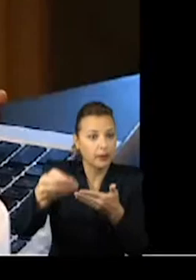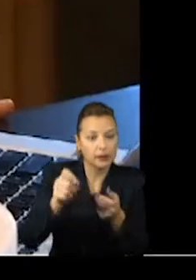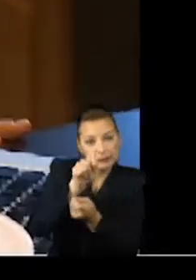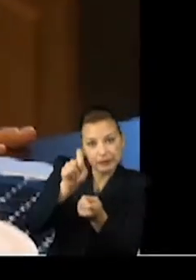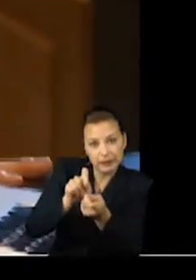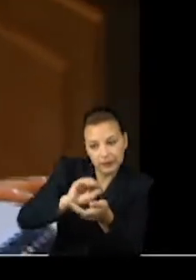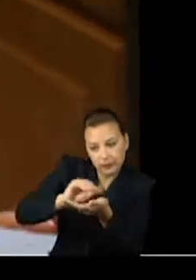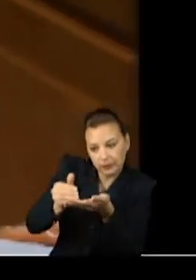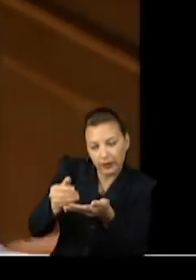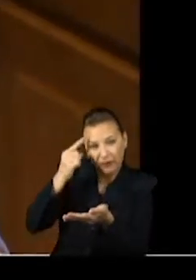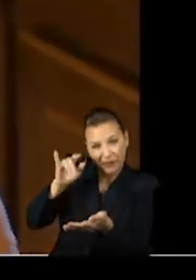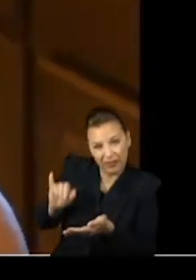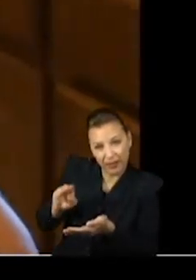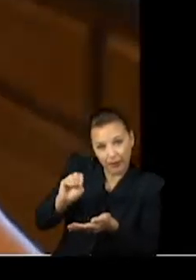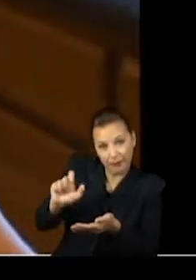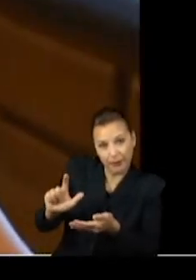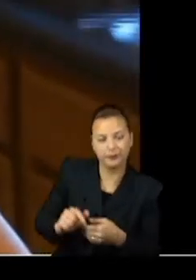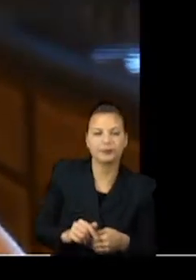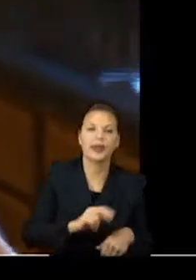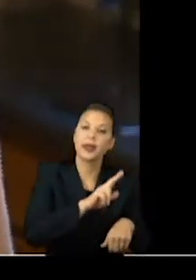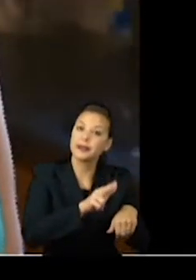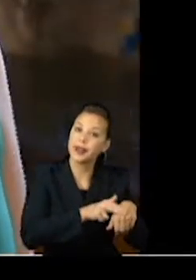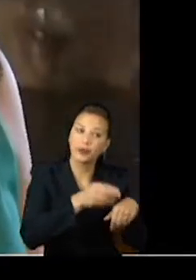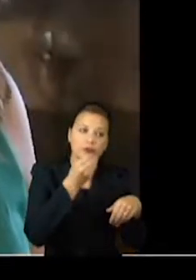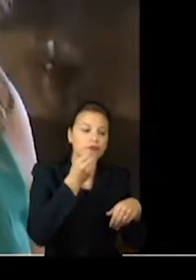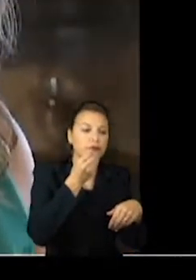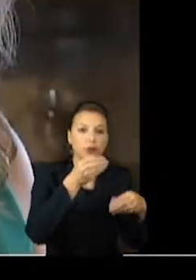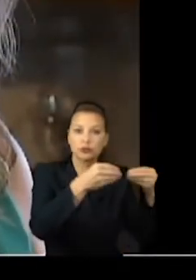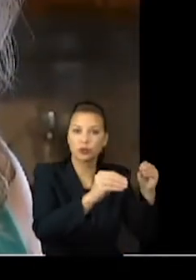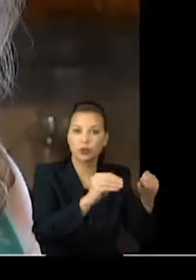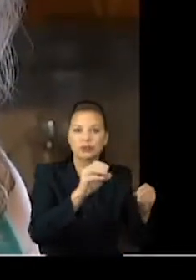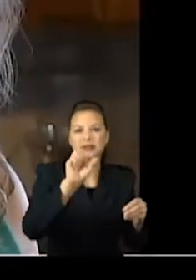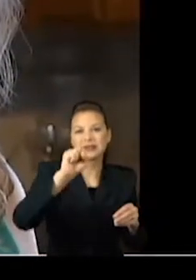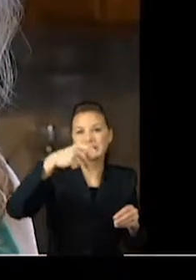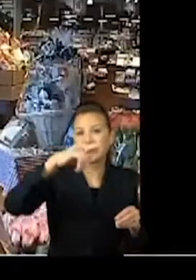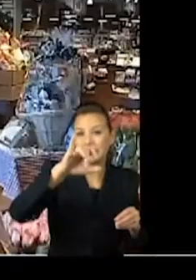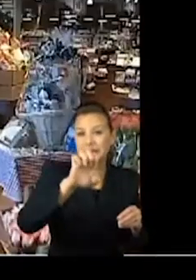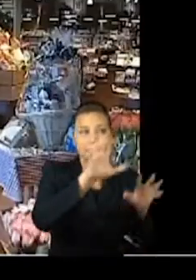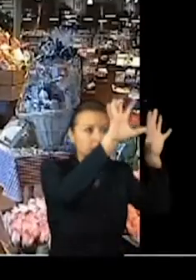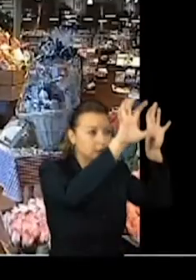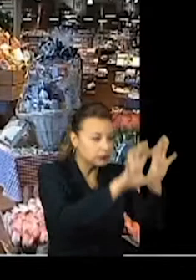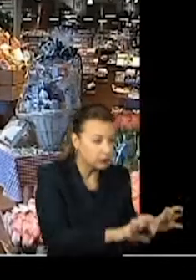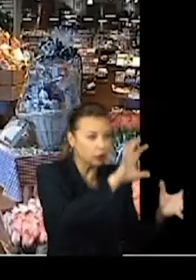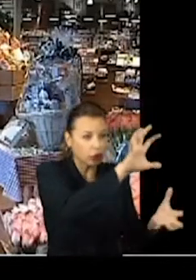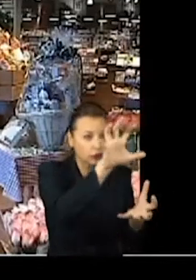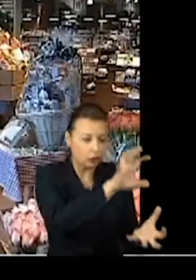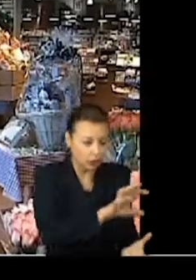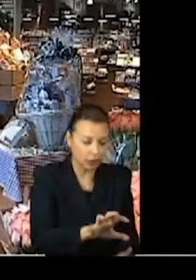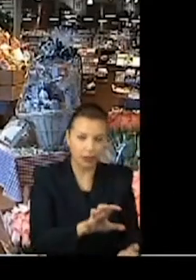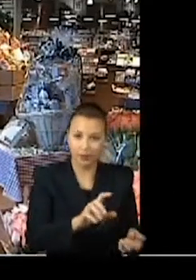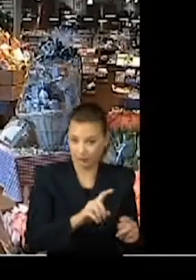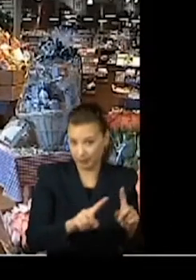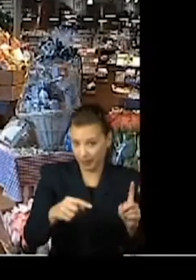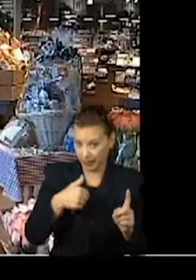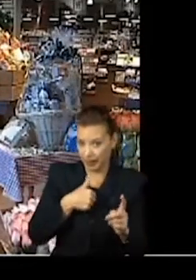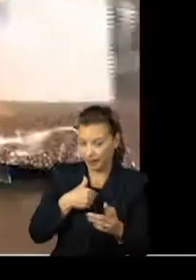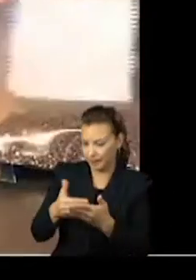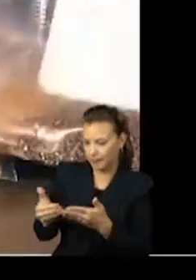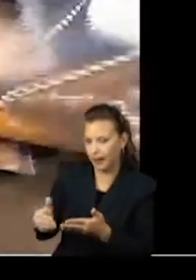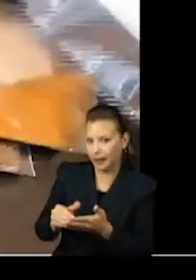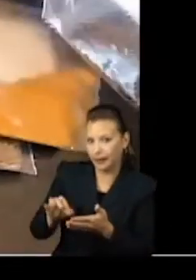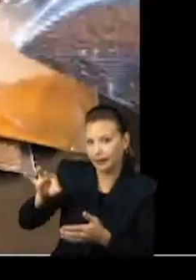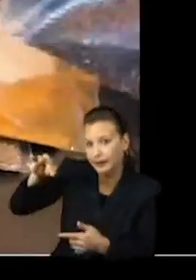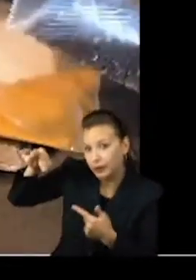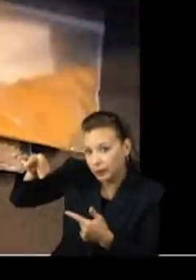But Maggie says for some items, buy just what you need. Natural food stores also have a section that have bulk spices.